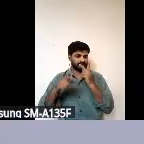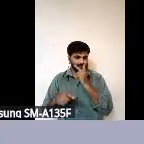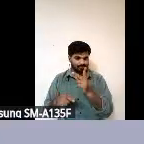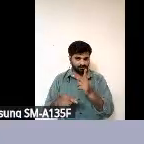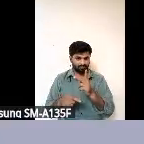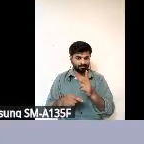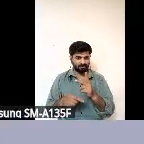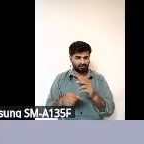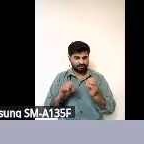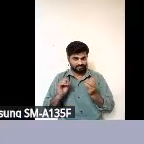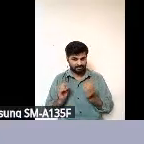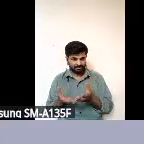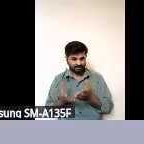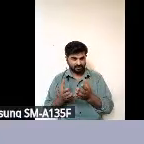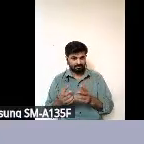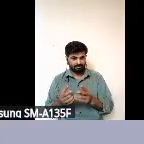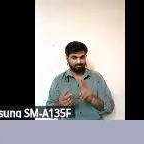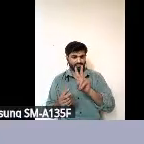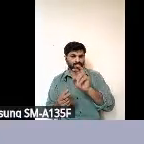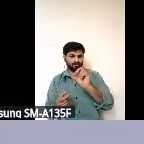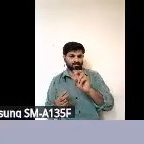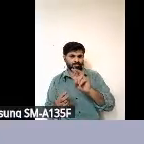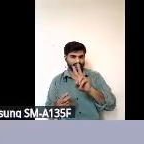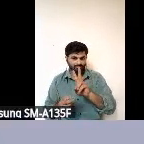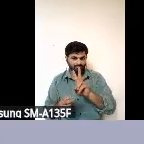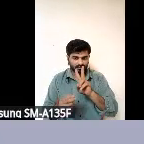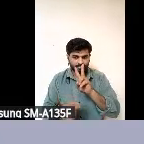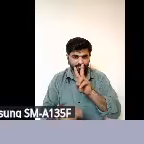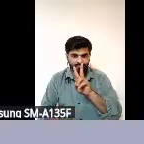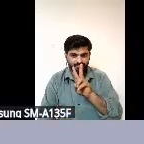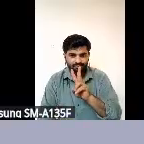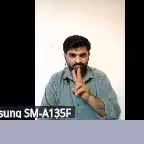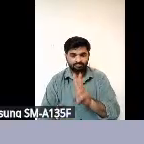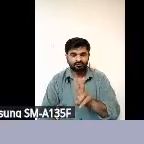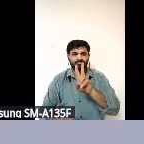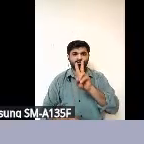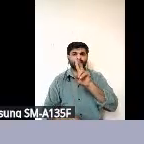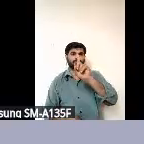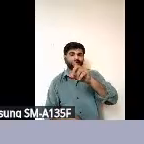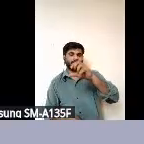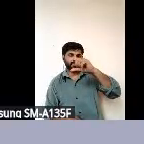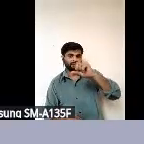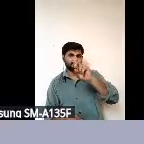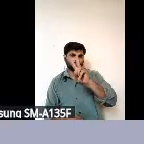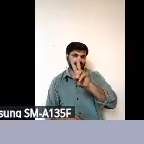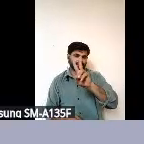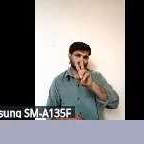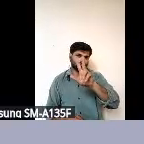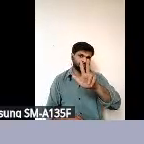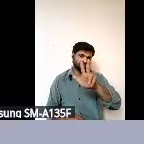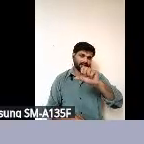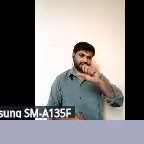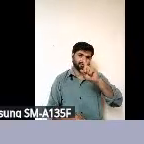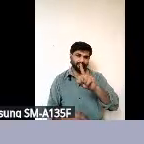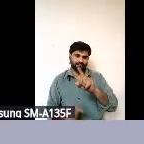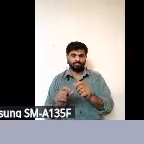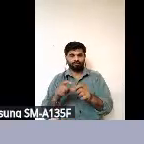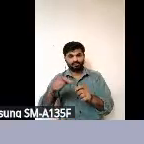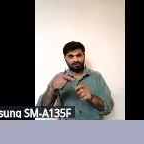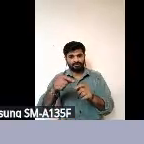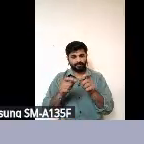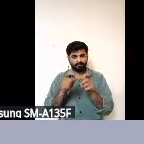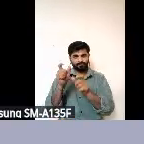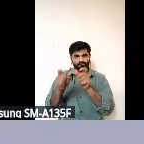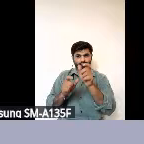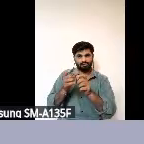in 1872 when the Britishers were there, and the Britishers conducted census in UK, and that is in their home country,